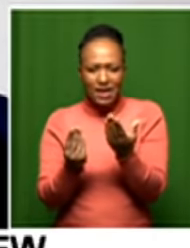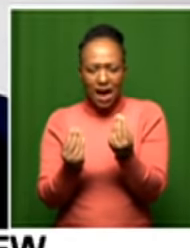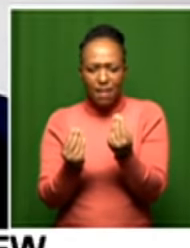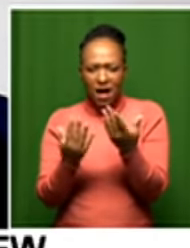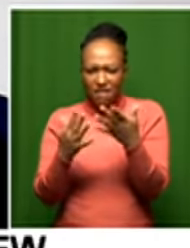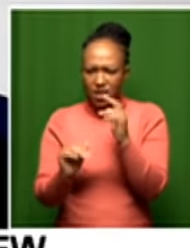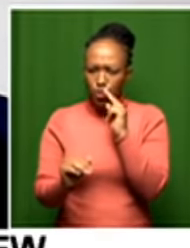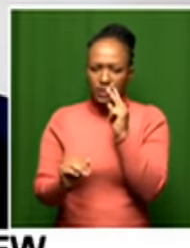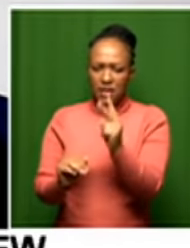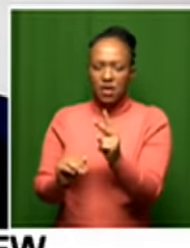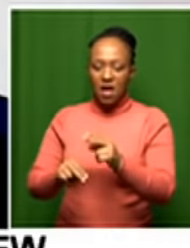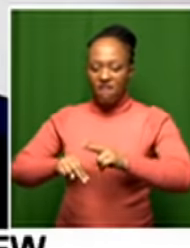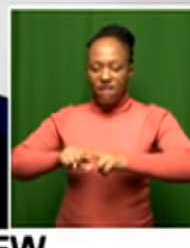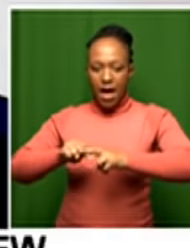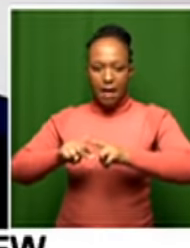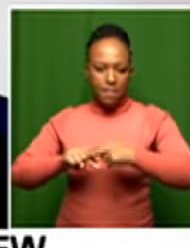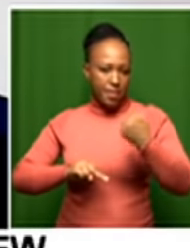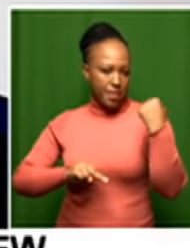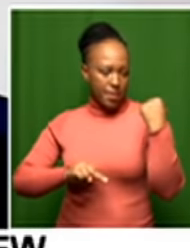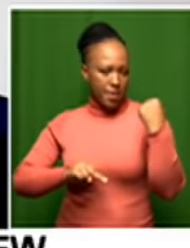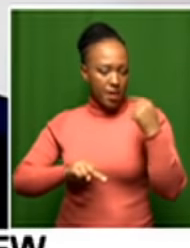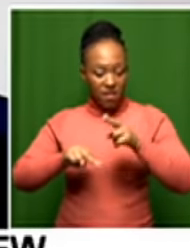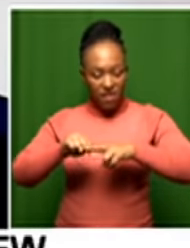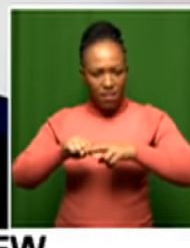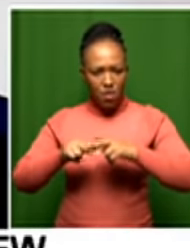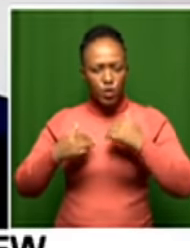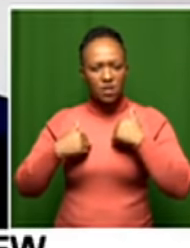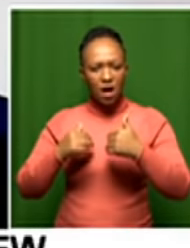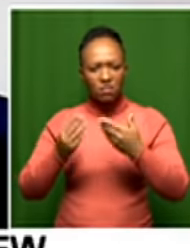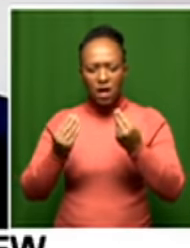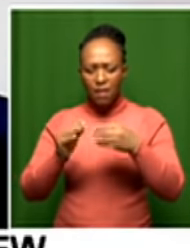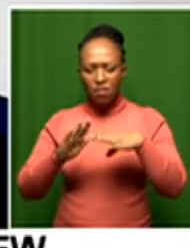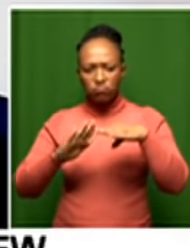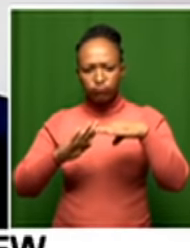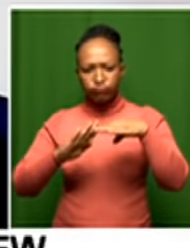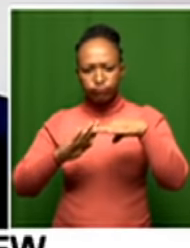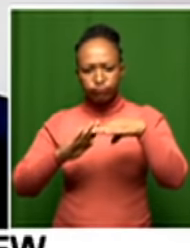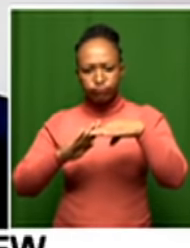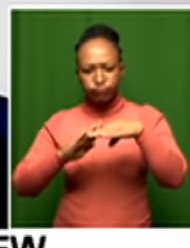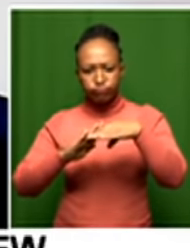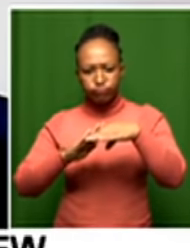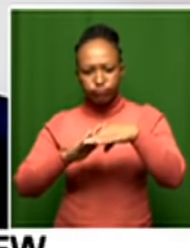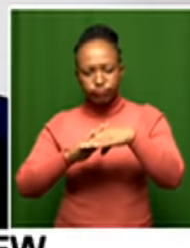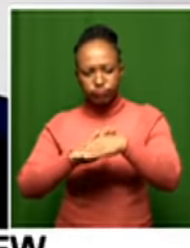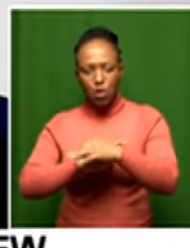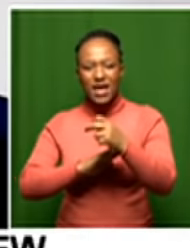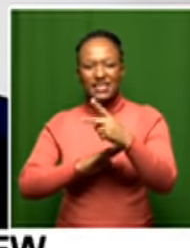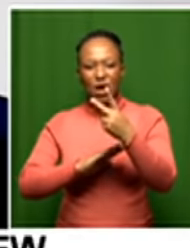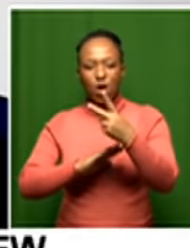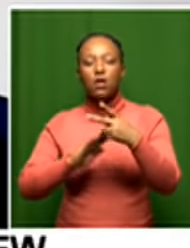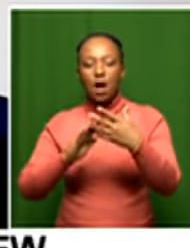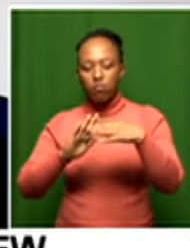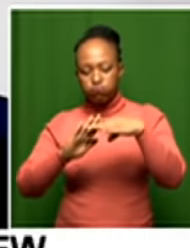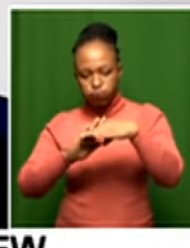back in February, when we started seeing a decrease of the second wave. So are